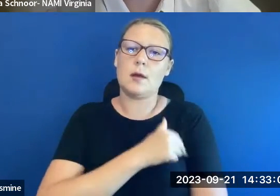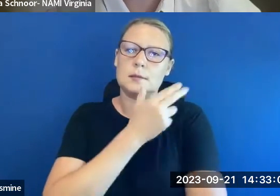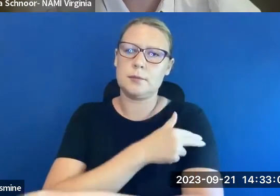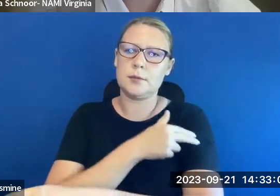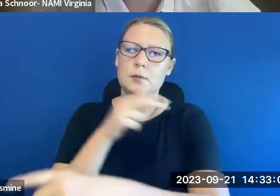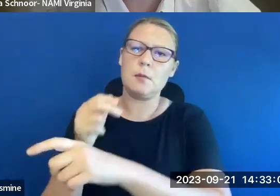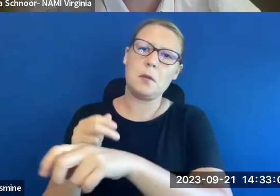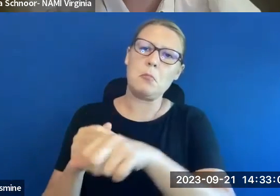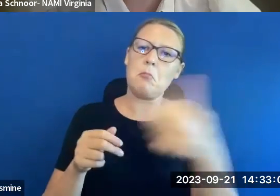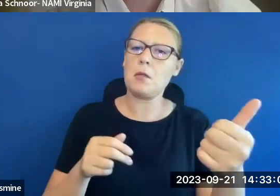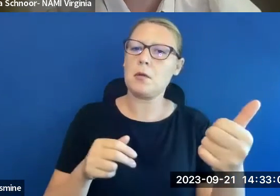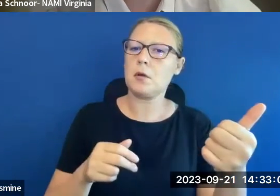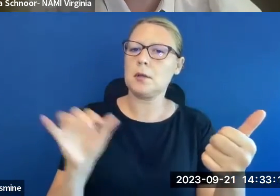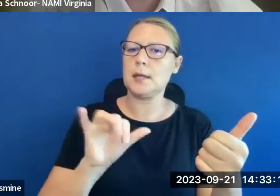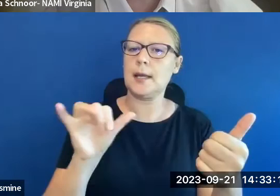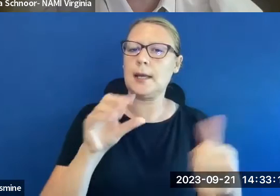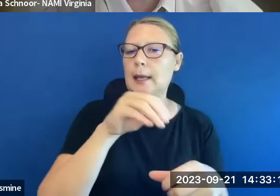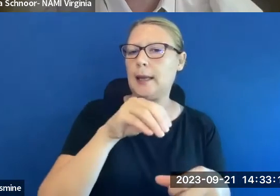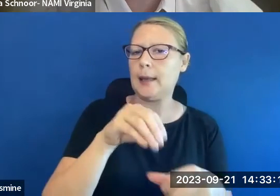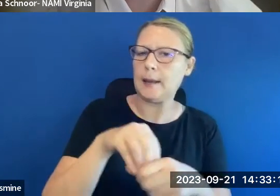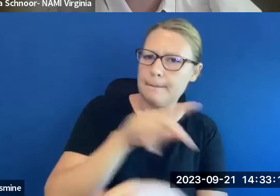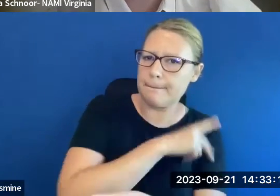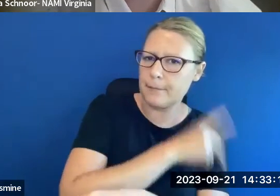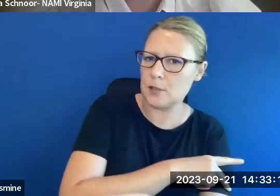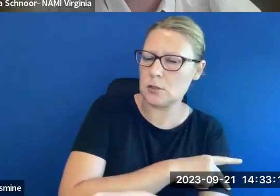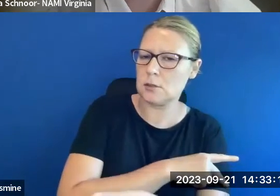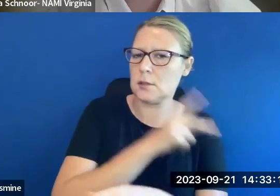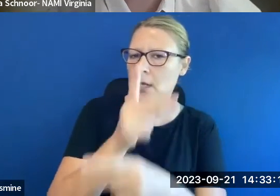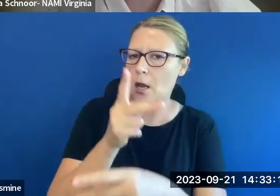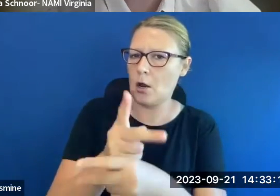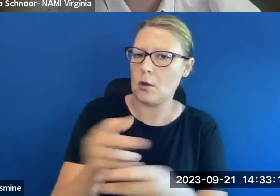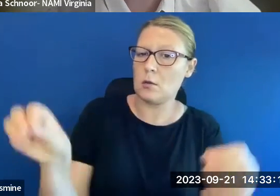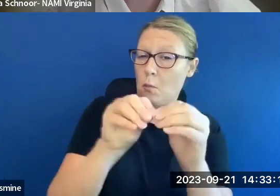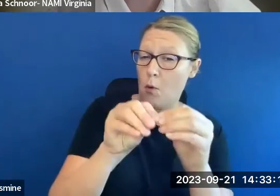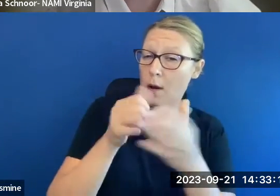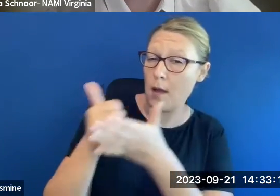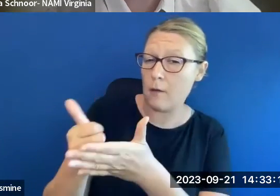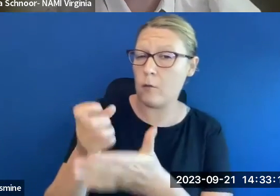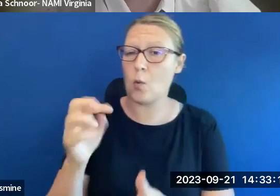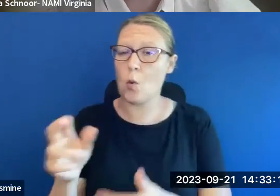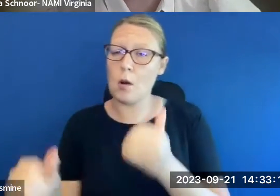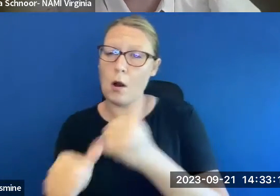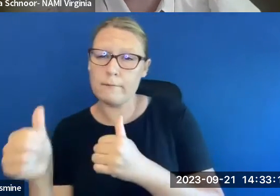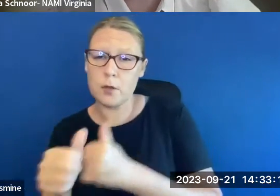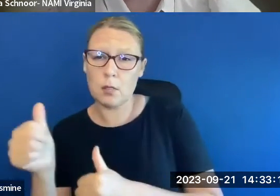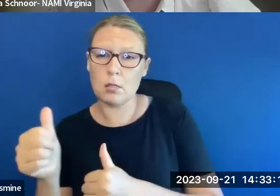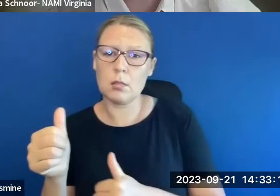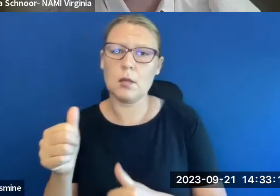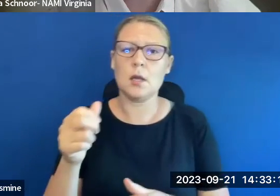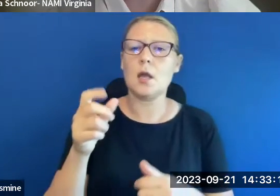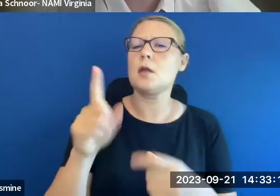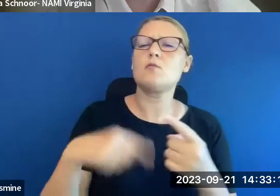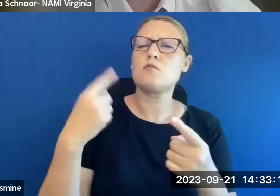inpatient care is more helpful or harmful, and when do you think it may be absolutely